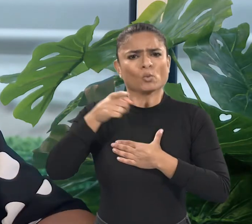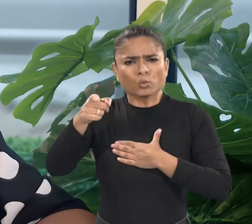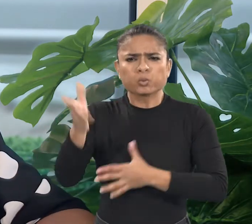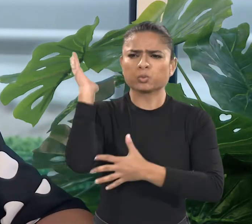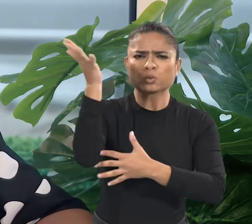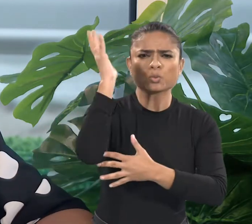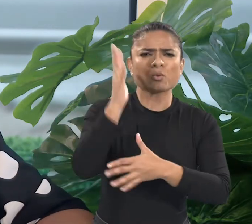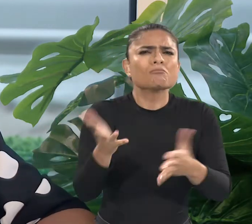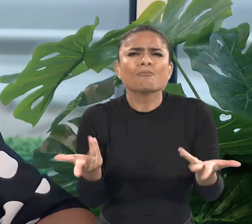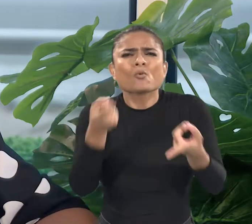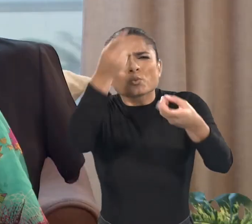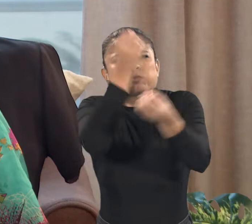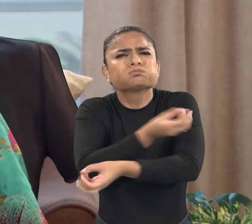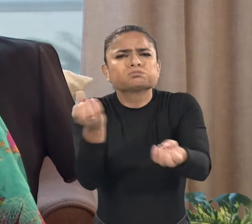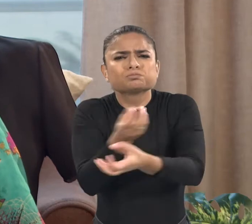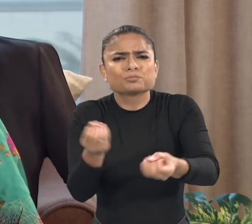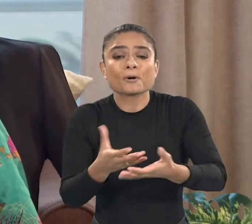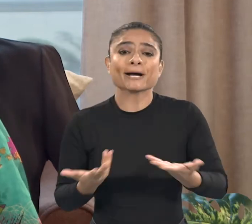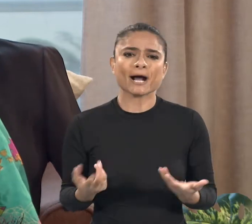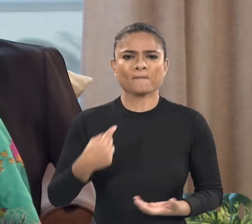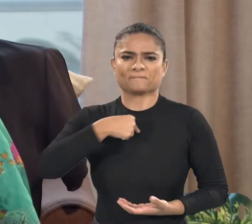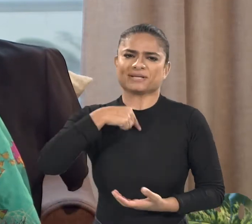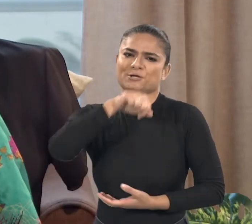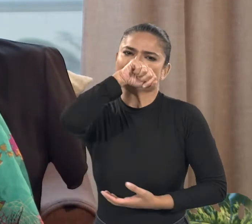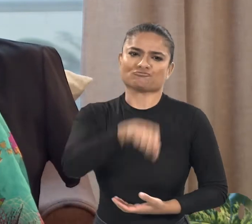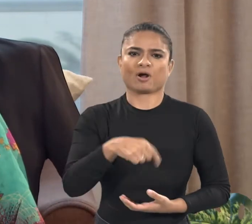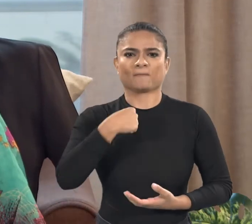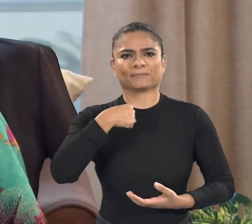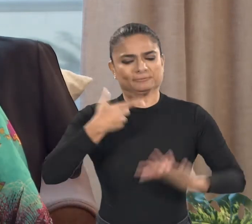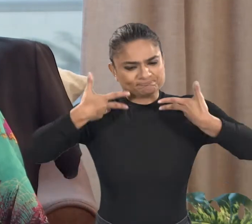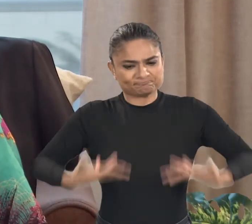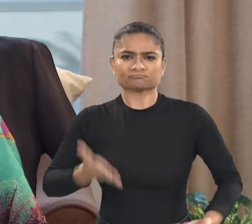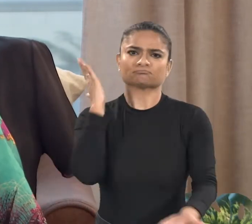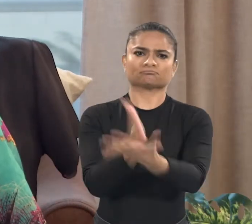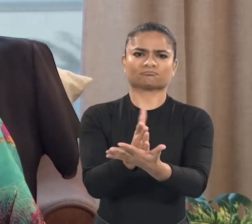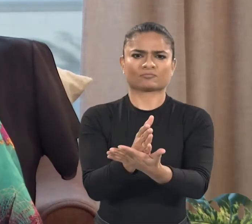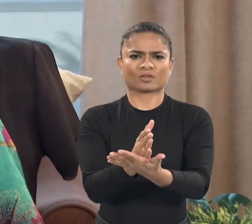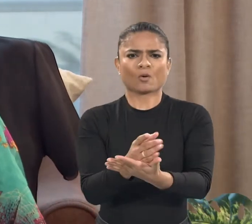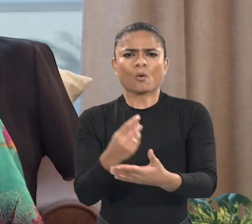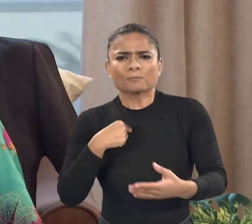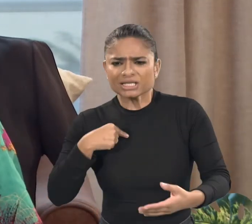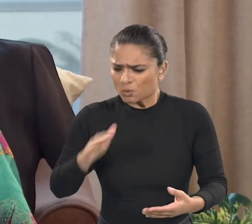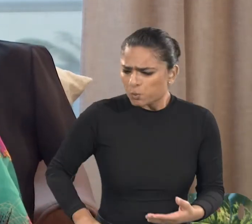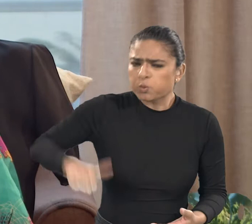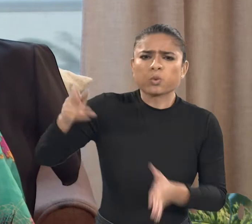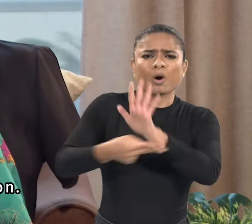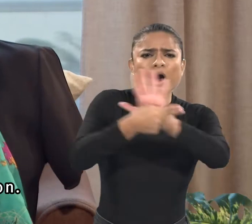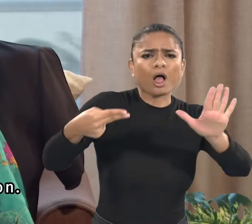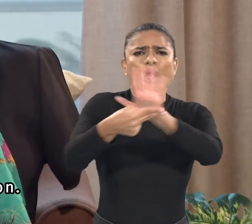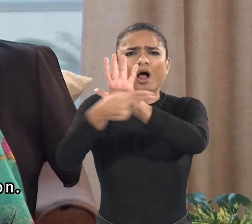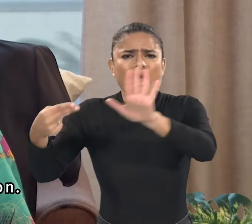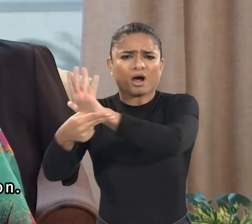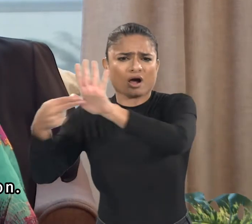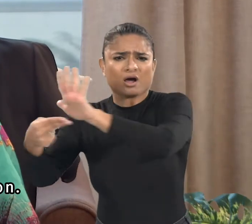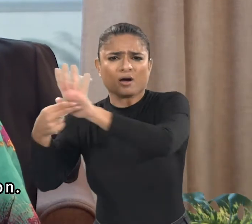your career choices? Well, I always like to say that I'm a realistic optimist. So growing up without arms, I certainly